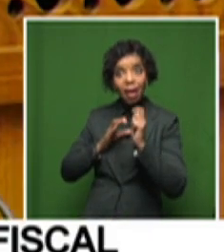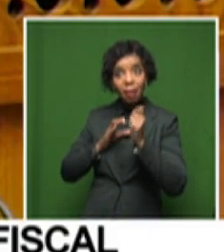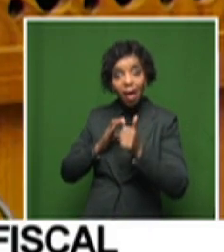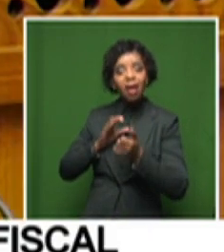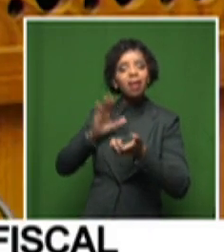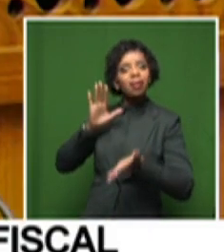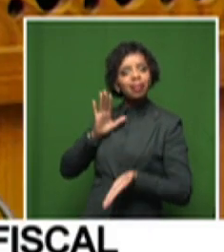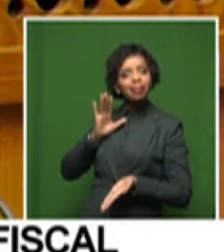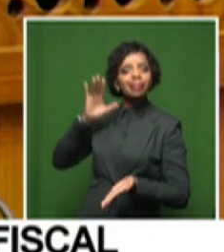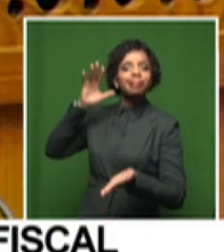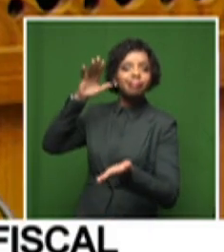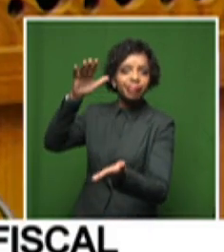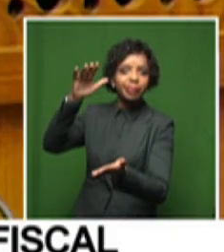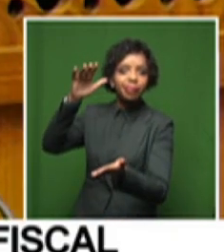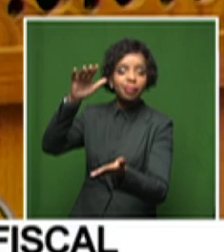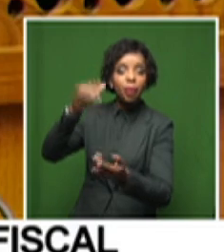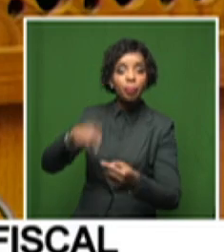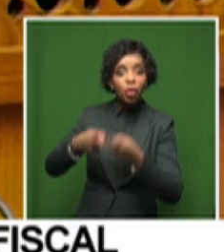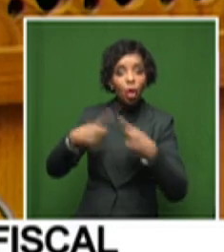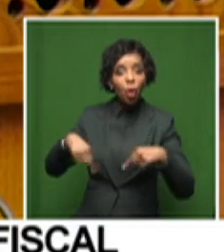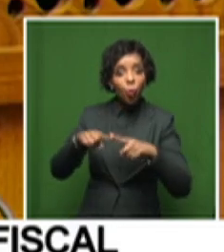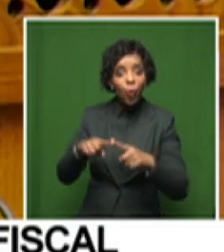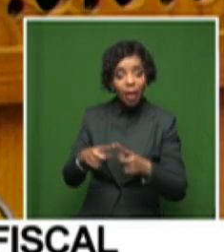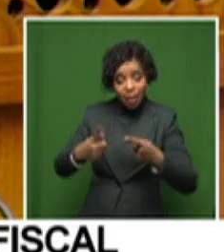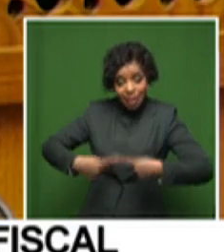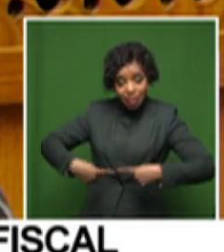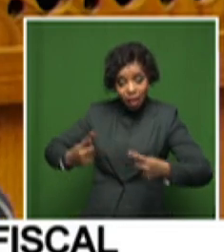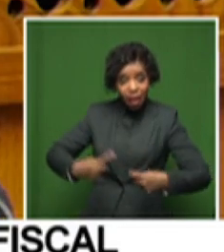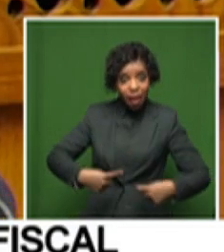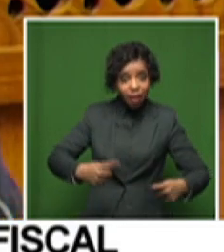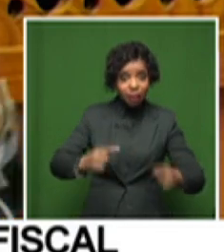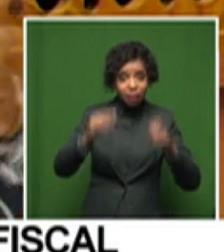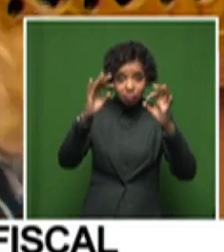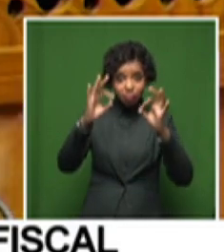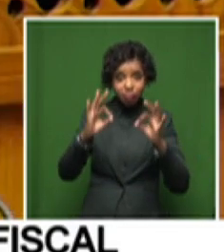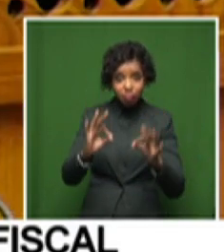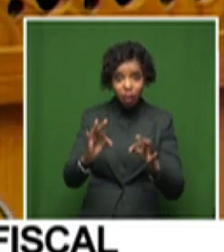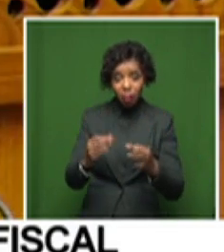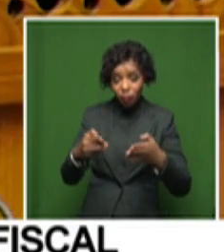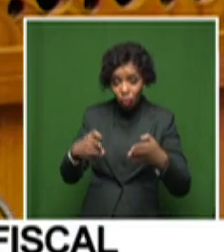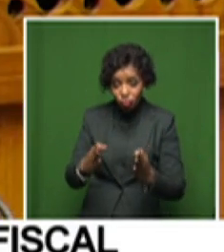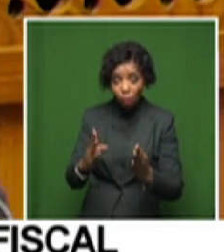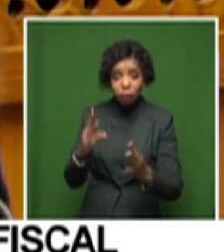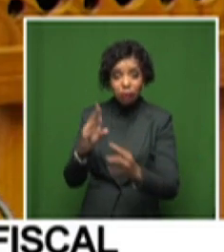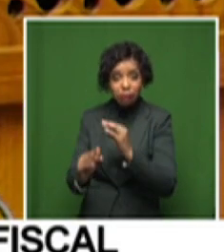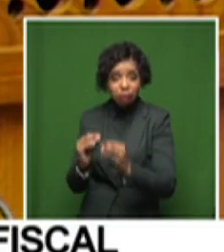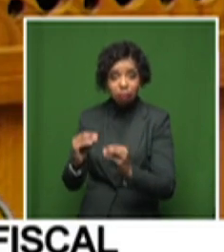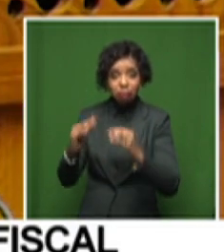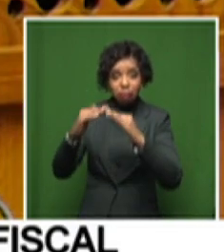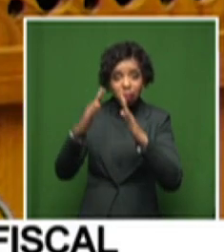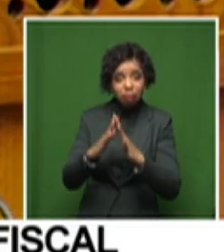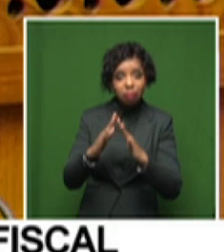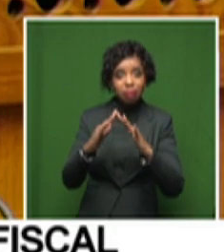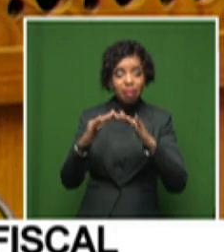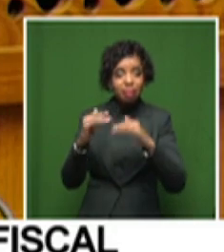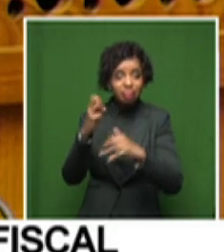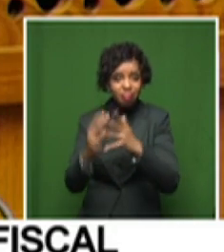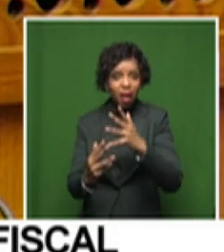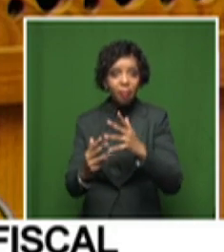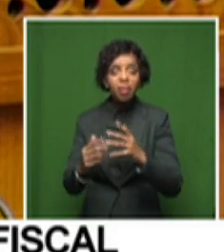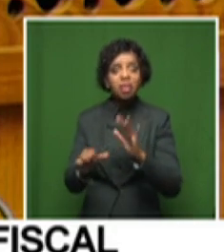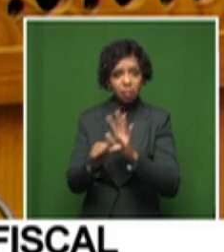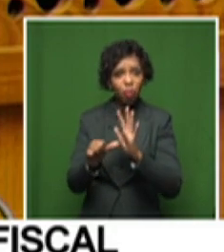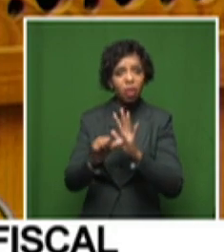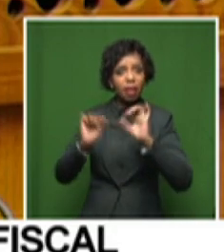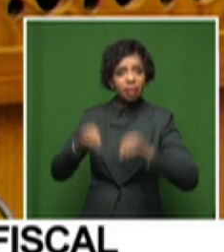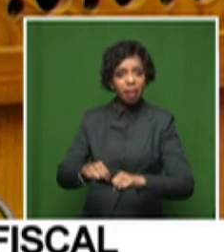We have also not been spending sufficiently on infrastructure, which is important in long-term